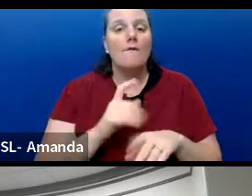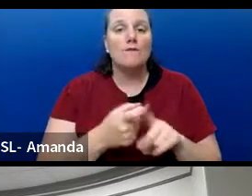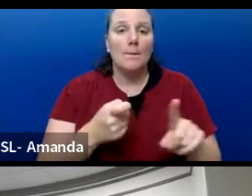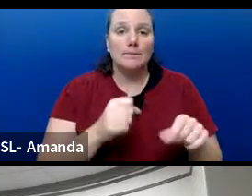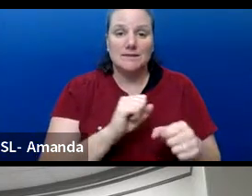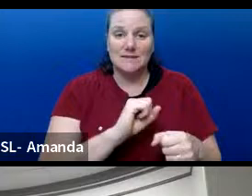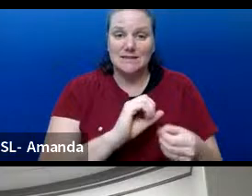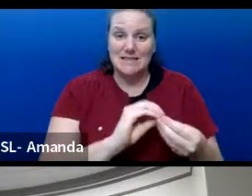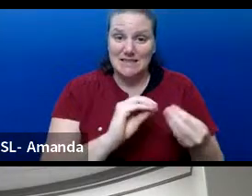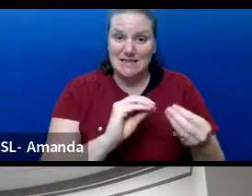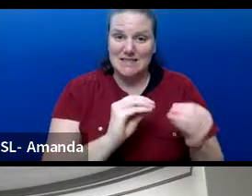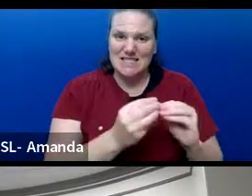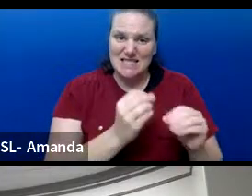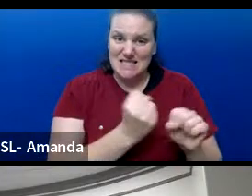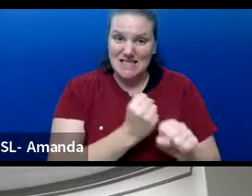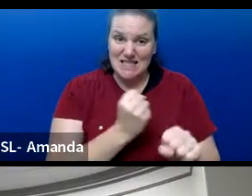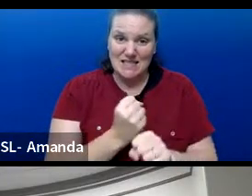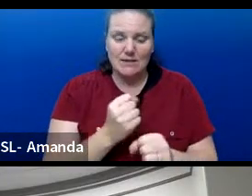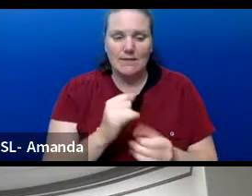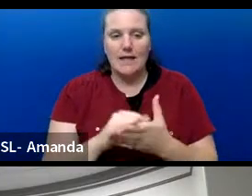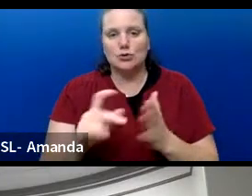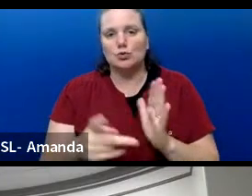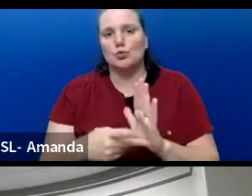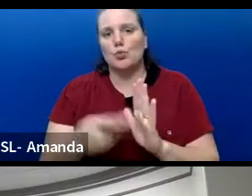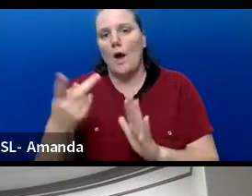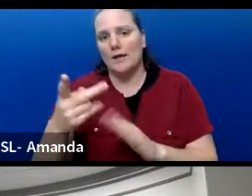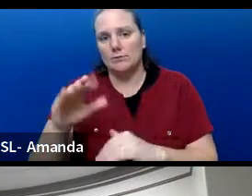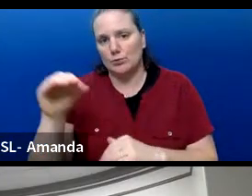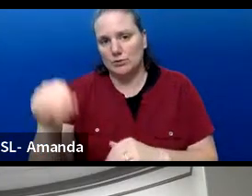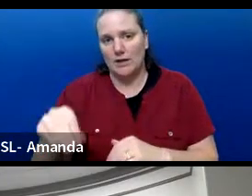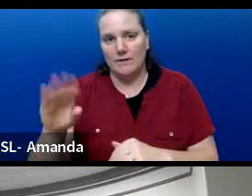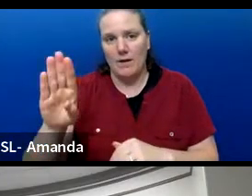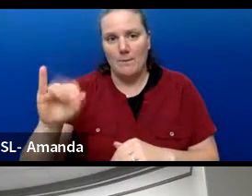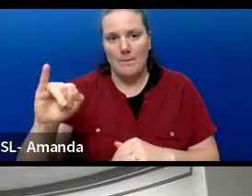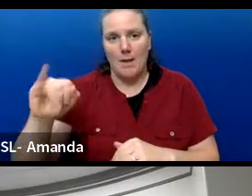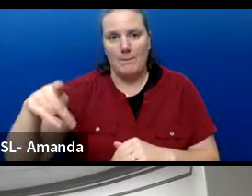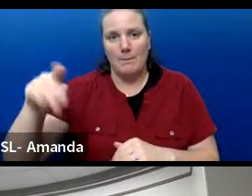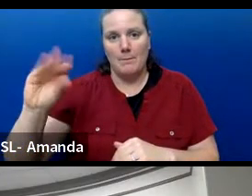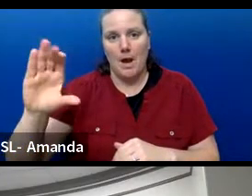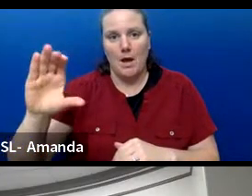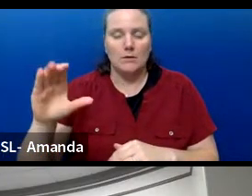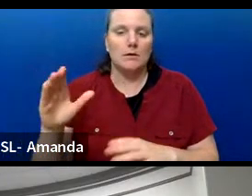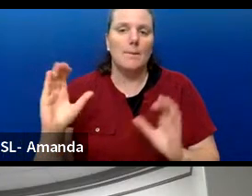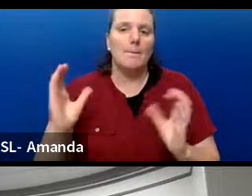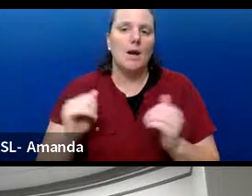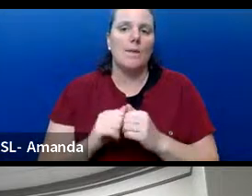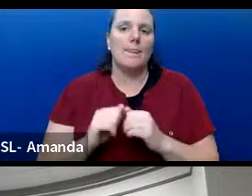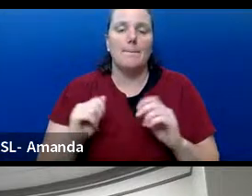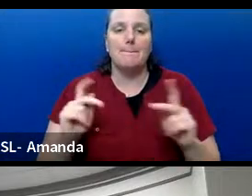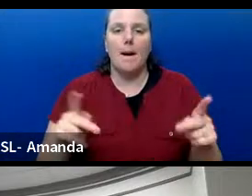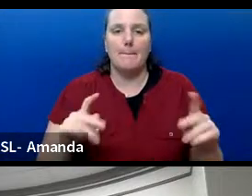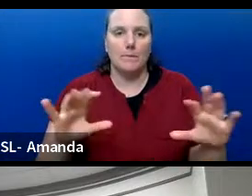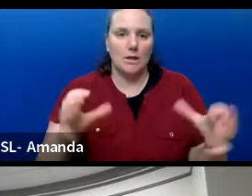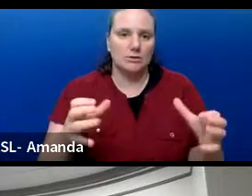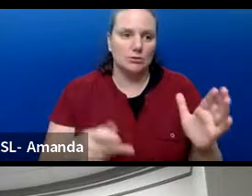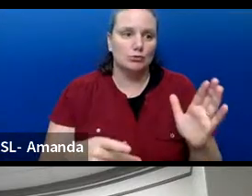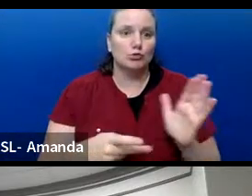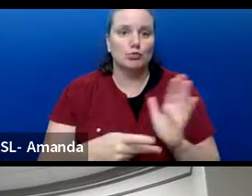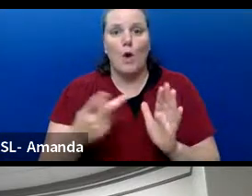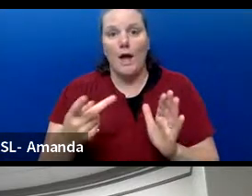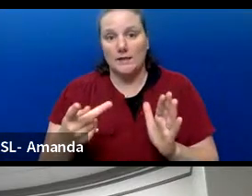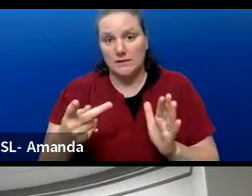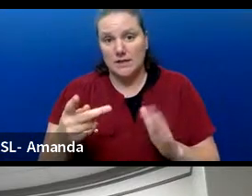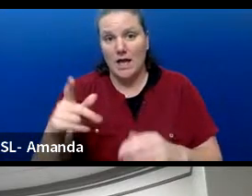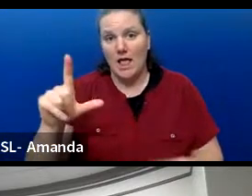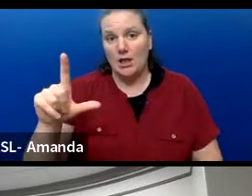at twice the percentage of BIPOC employees, as compared to the population at large, twice the percentage of LGBTQ